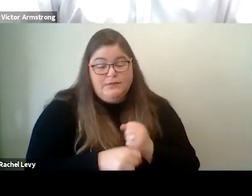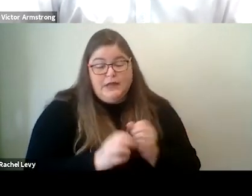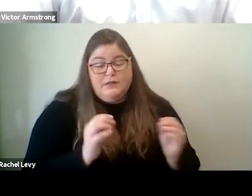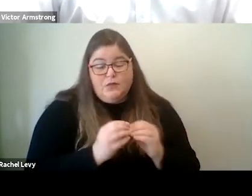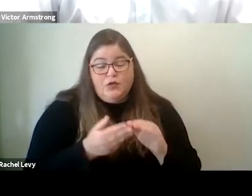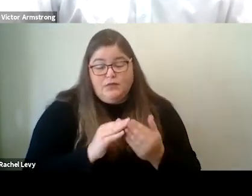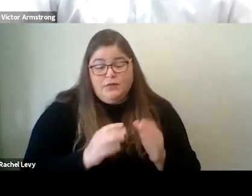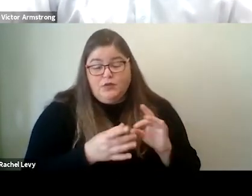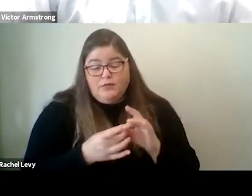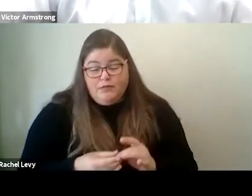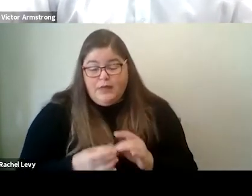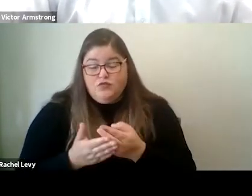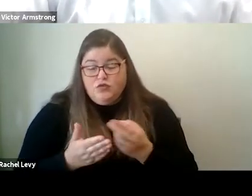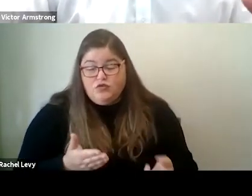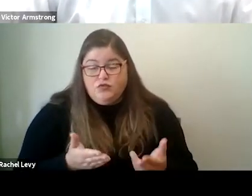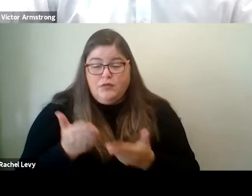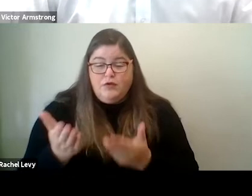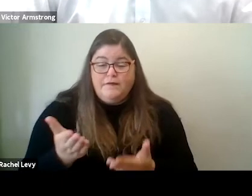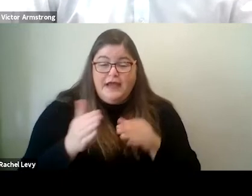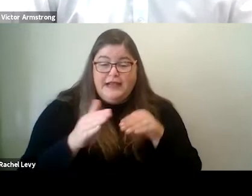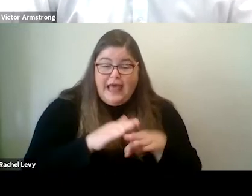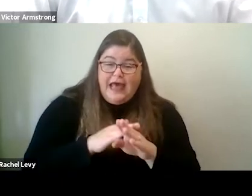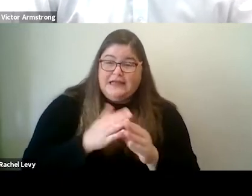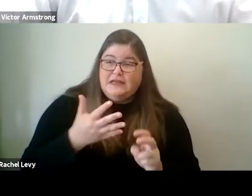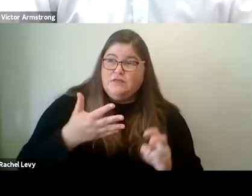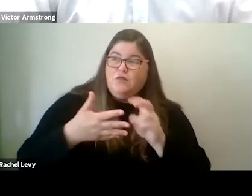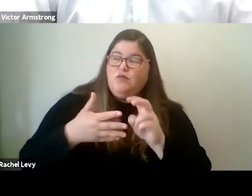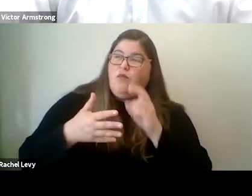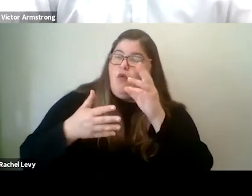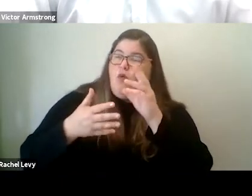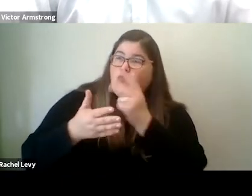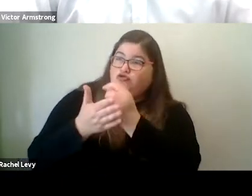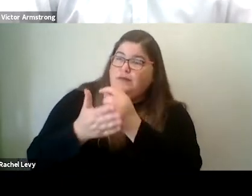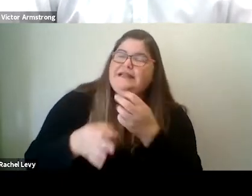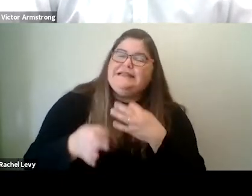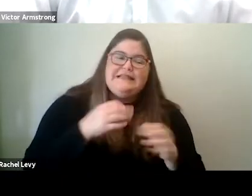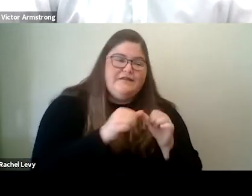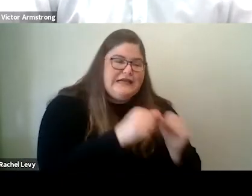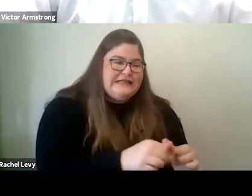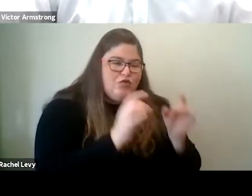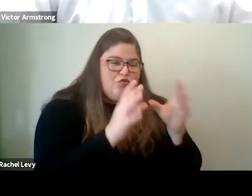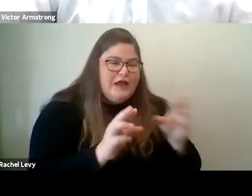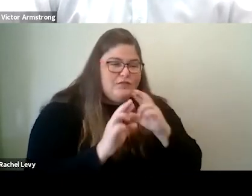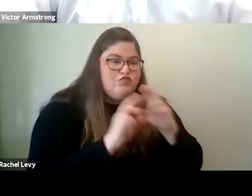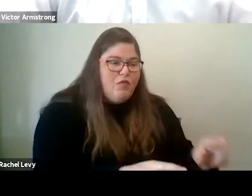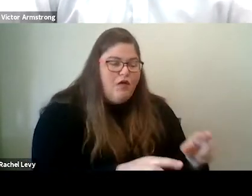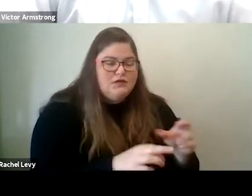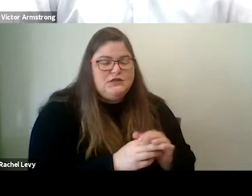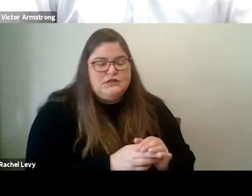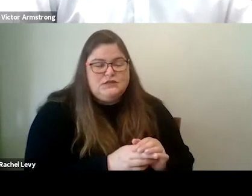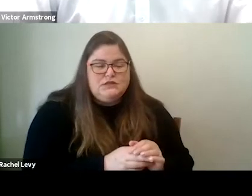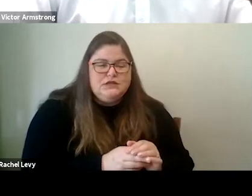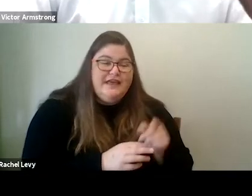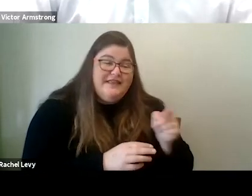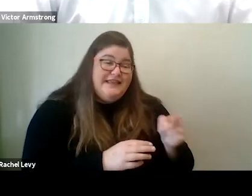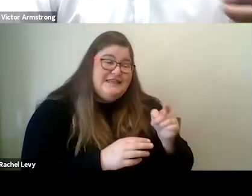provide access to upstream treatment, rather than continuing in the crisis response mode that we have existed in for the past several